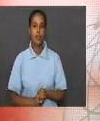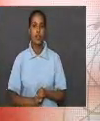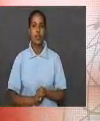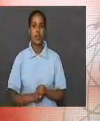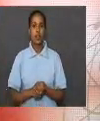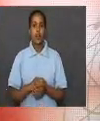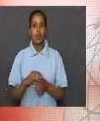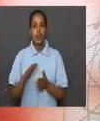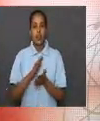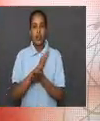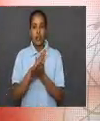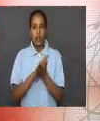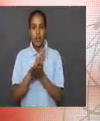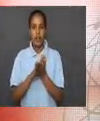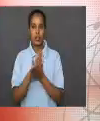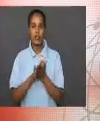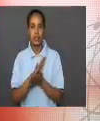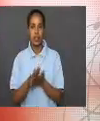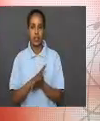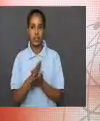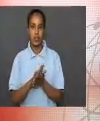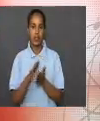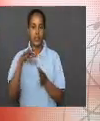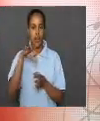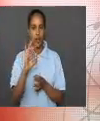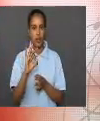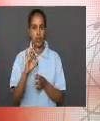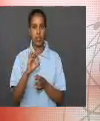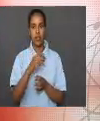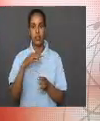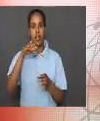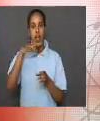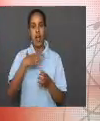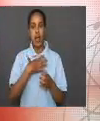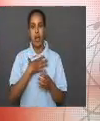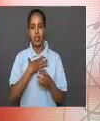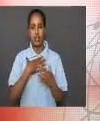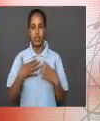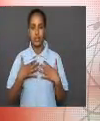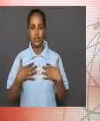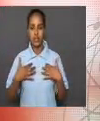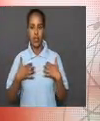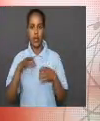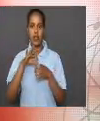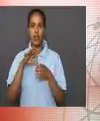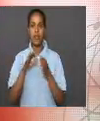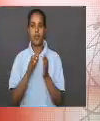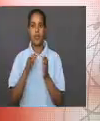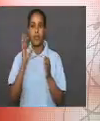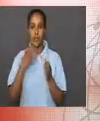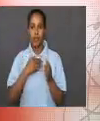A glyceryl tristearate, which is found in animal fats, can be prepared